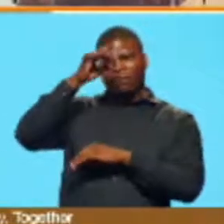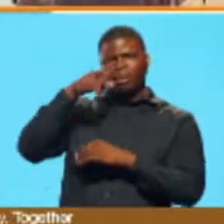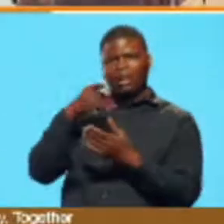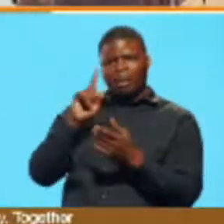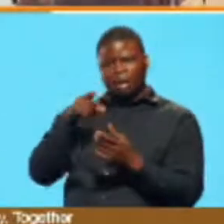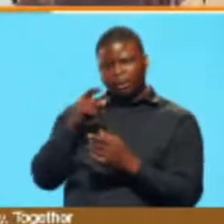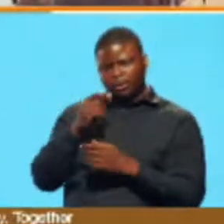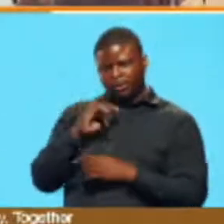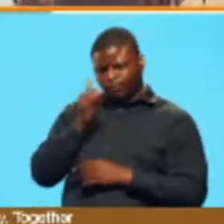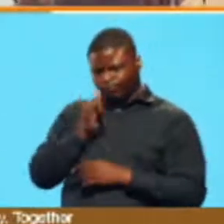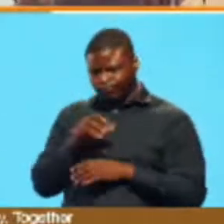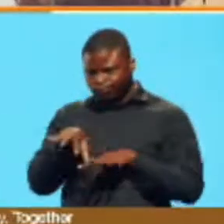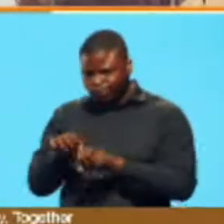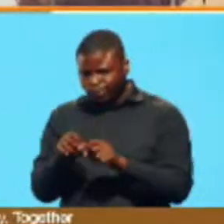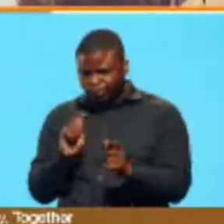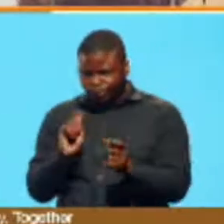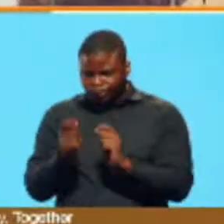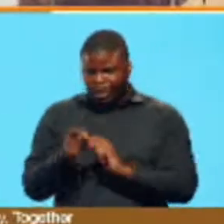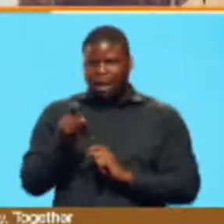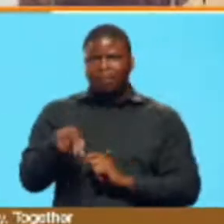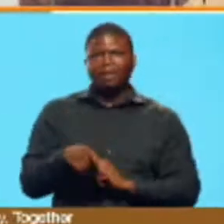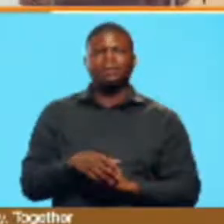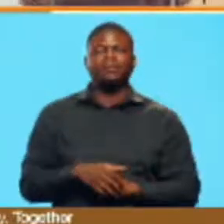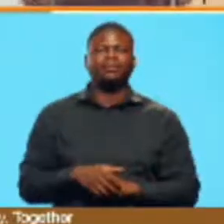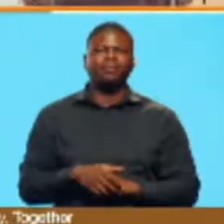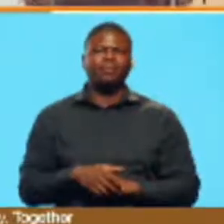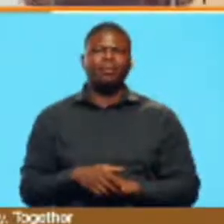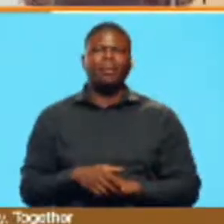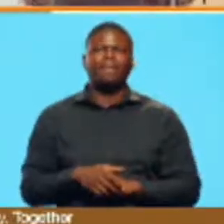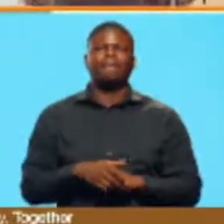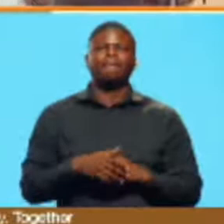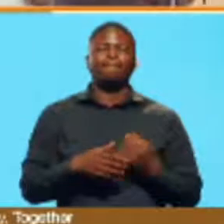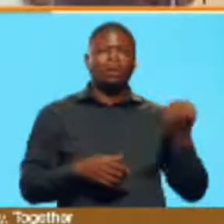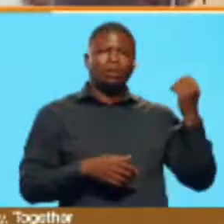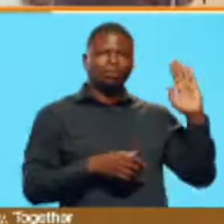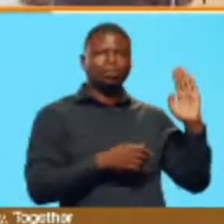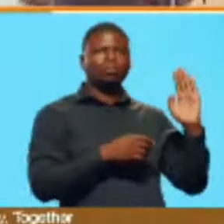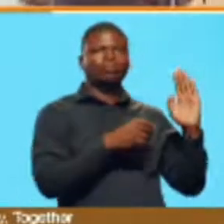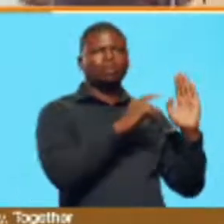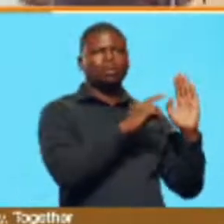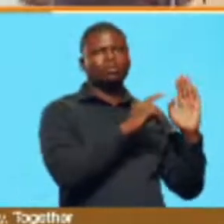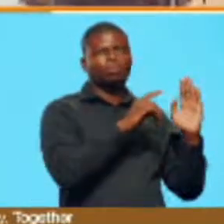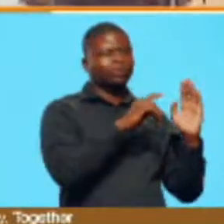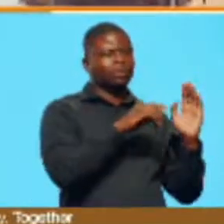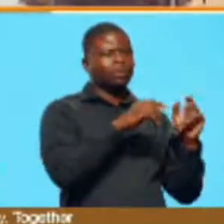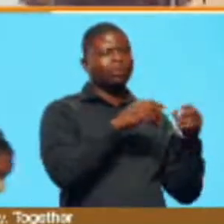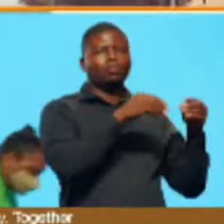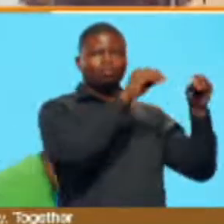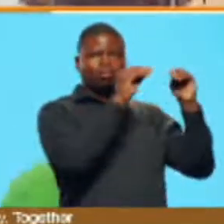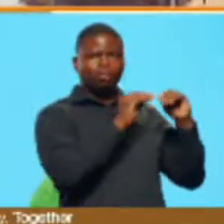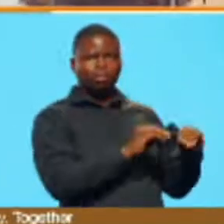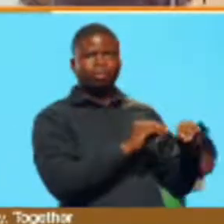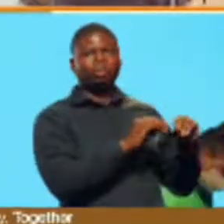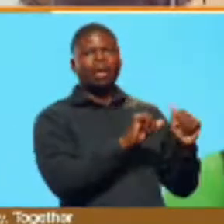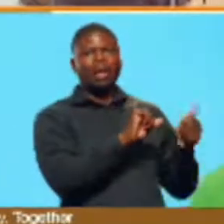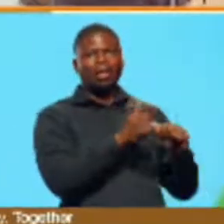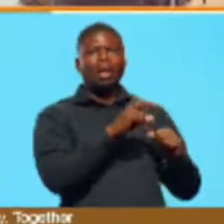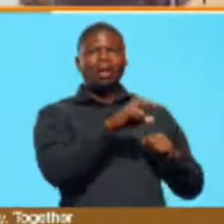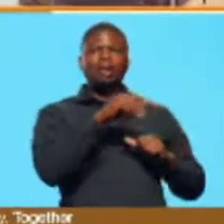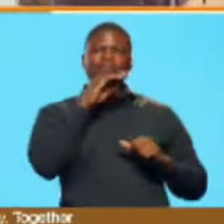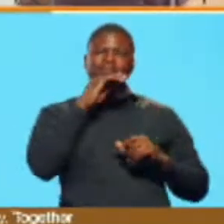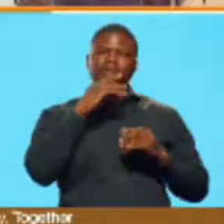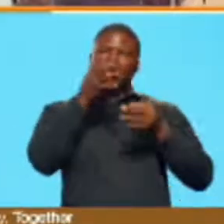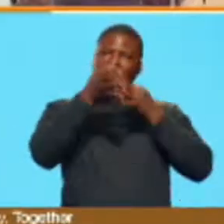Let me jump this slide as well because it's also trying to explain what are the benefits, but it